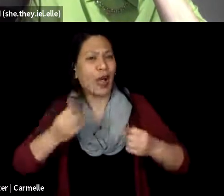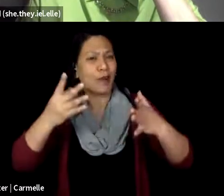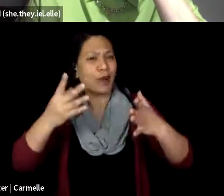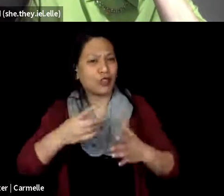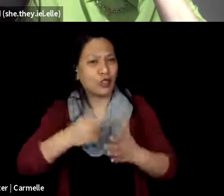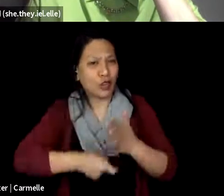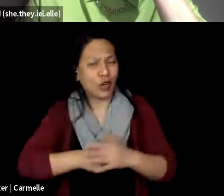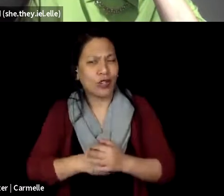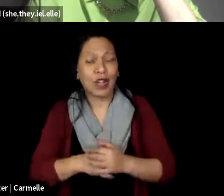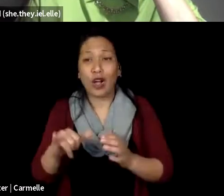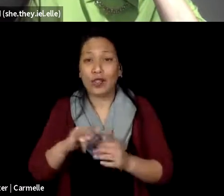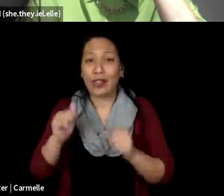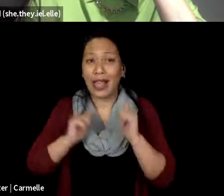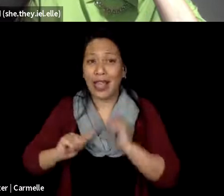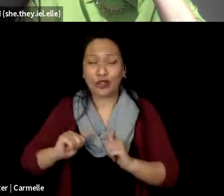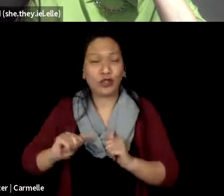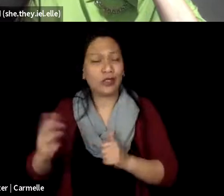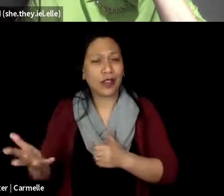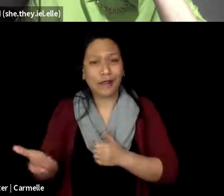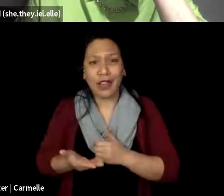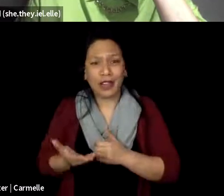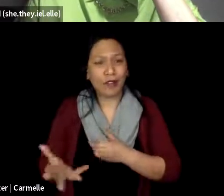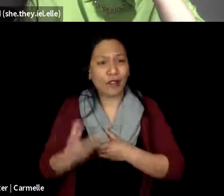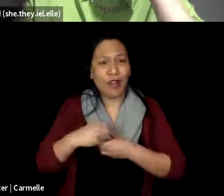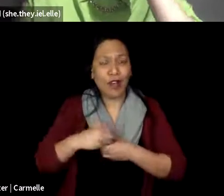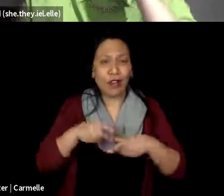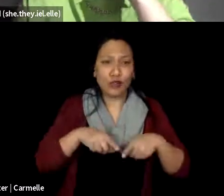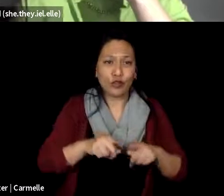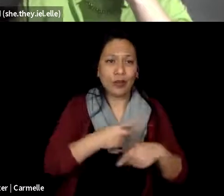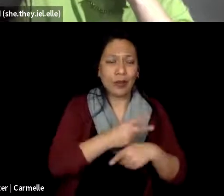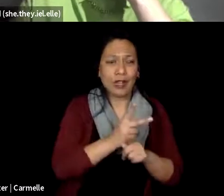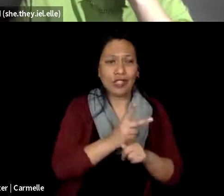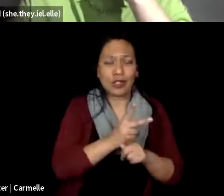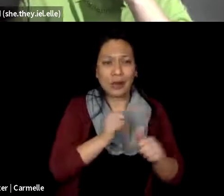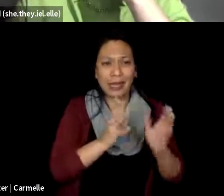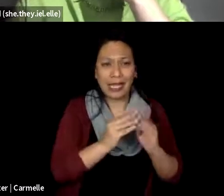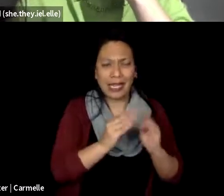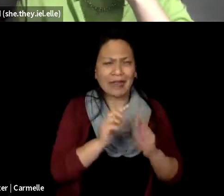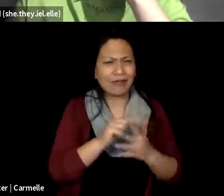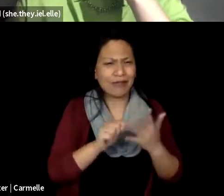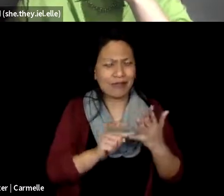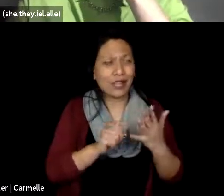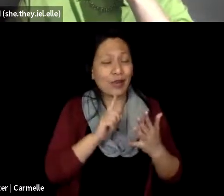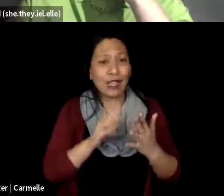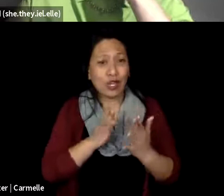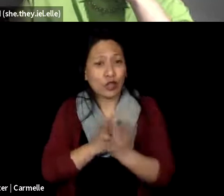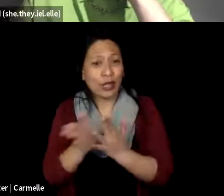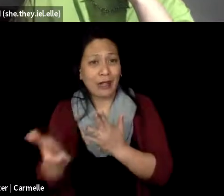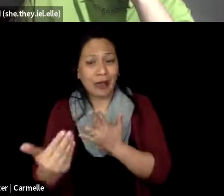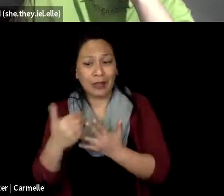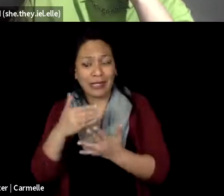invited to production meetings, like those types of things that somebody said in the chat, transparency, it is the ultimate,